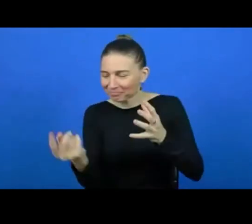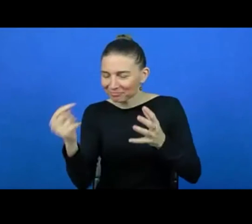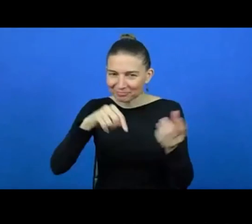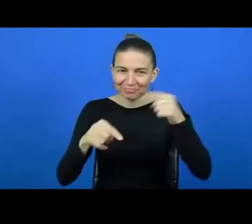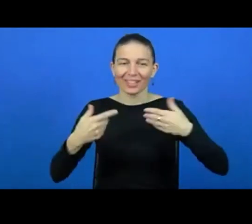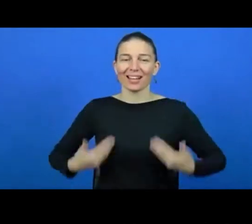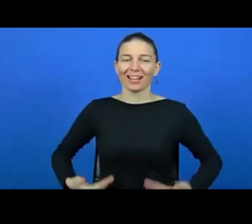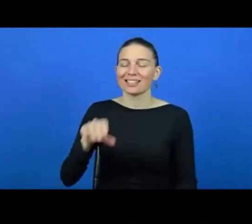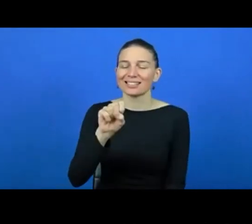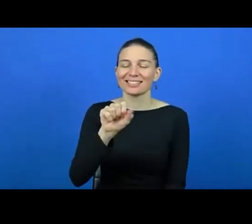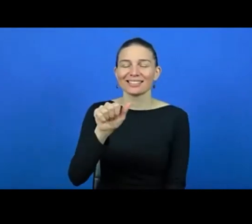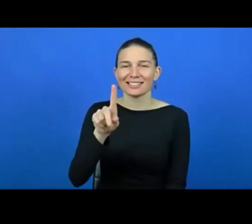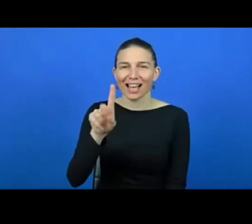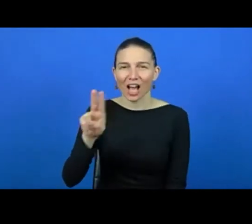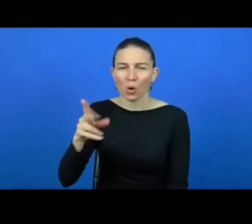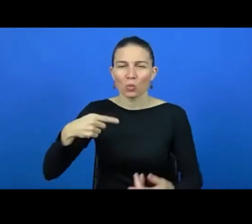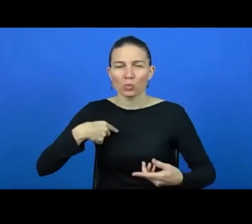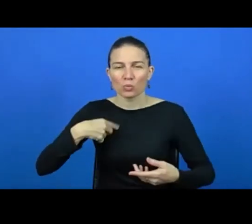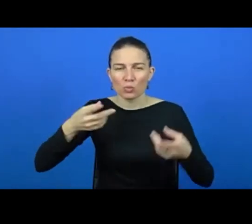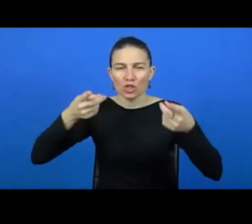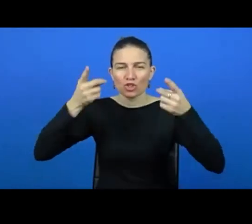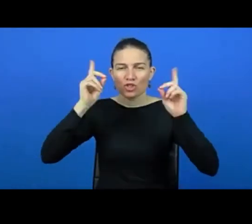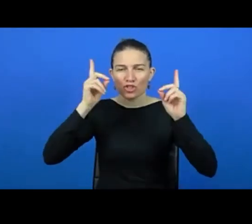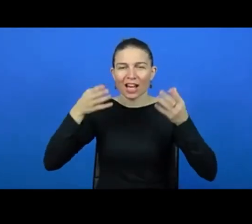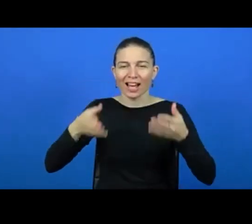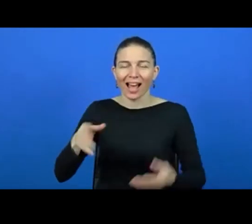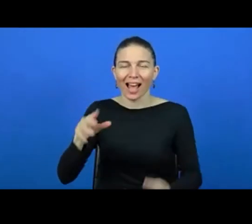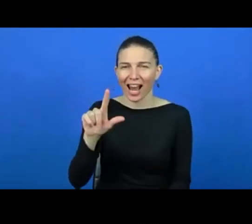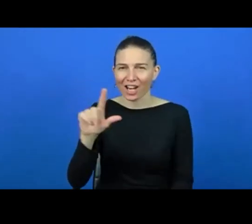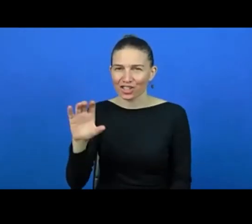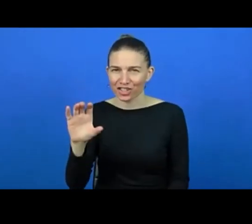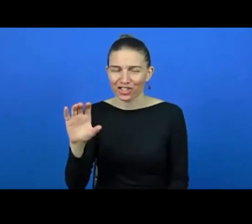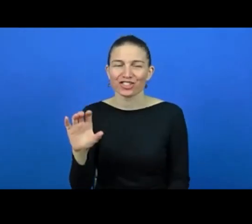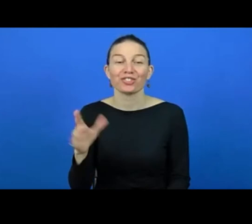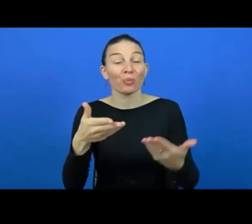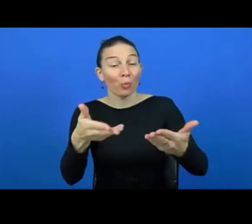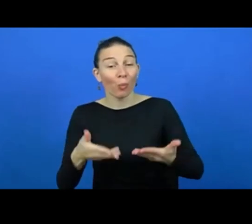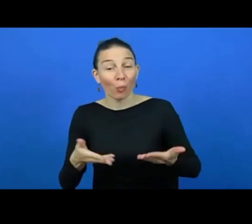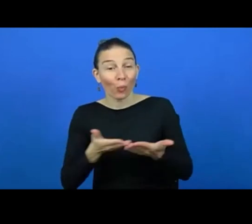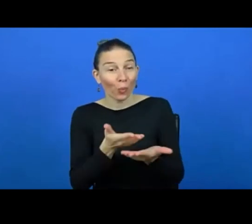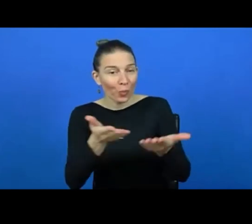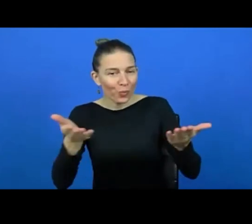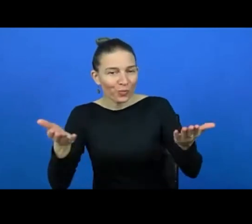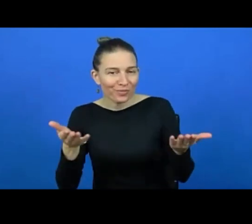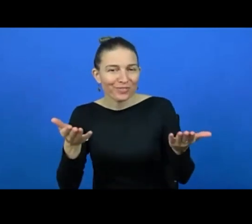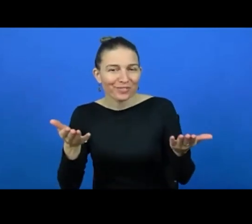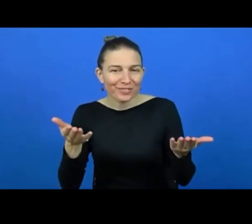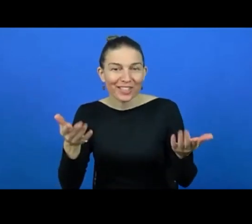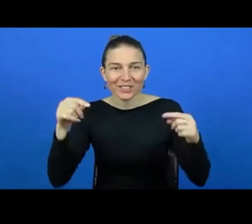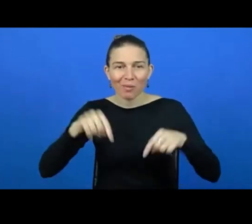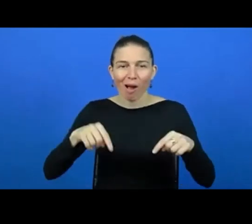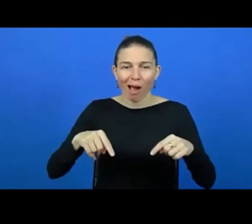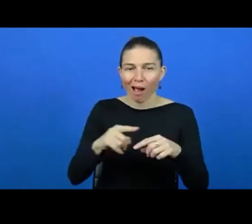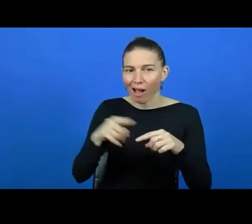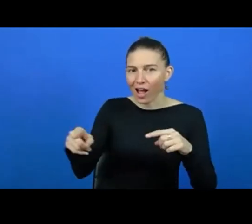is Saku, and I'm the Director of Asian at Leonard Cheshire. Welcome everyone to our quarterly fireside chat